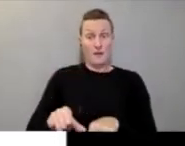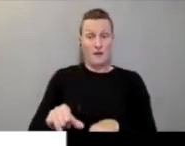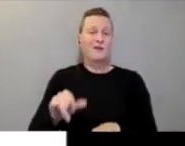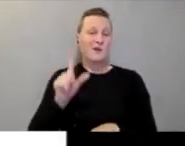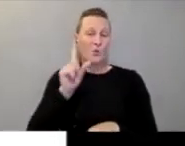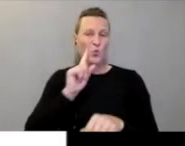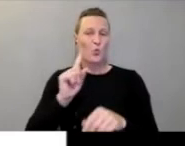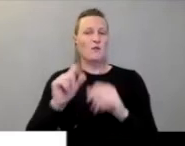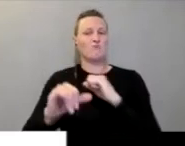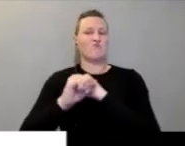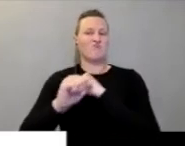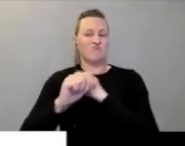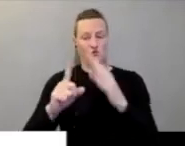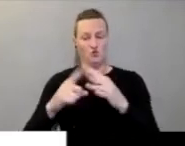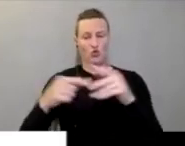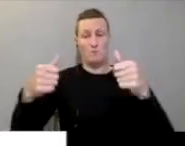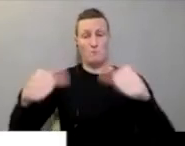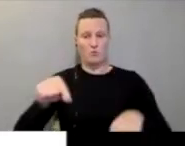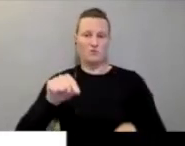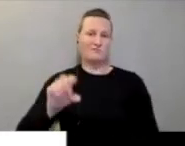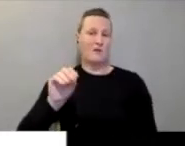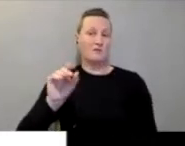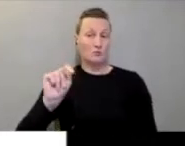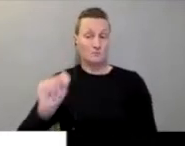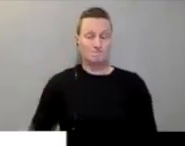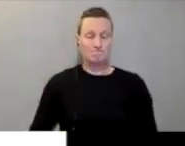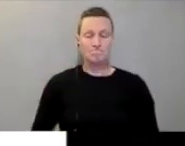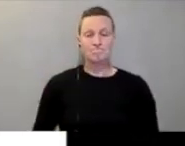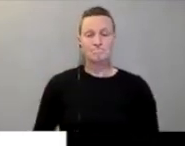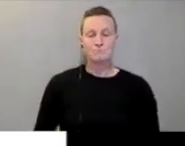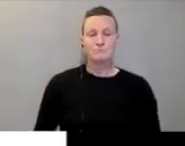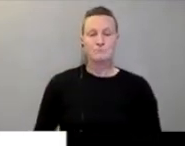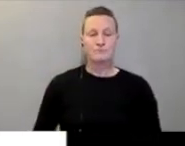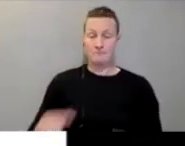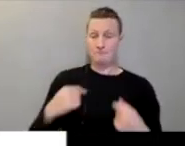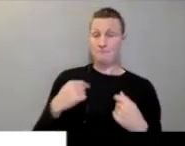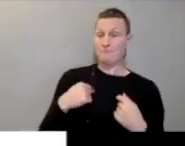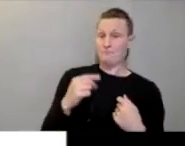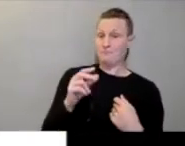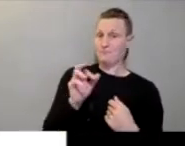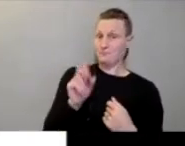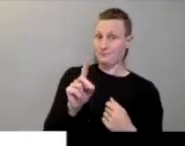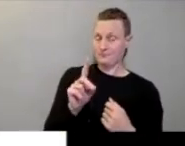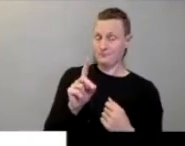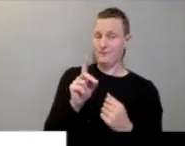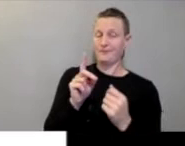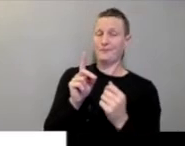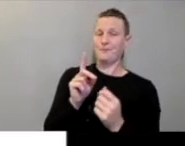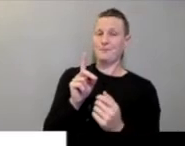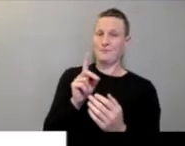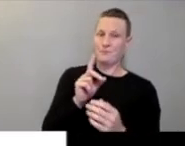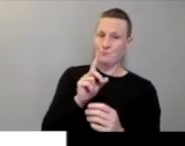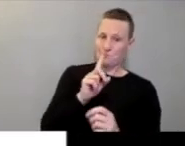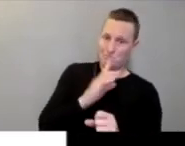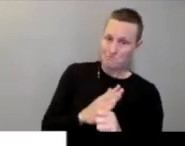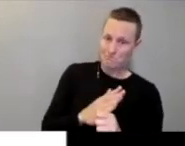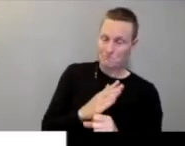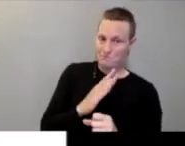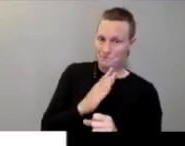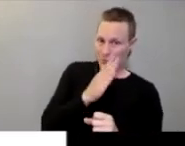of questions forward that I promised people that I would bring up that I couldn't answer in the chat earlier.